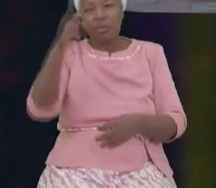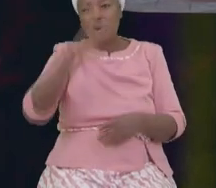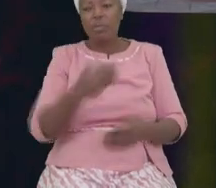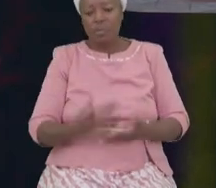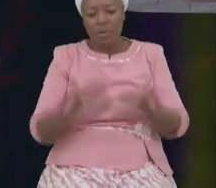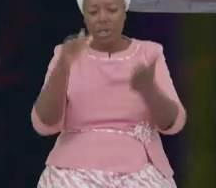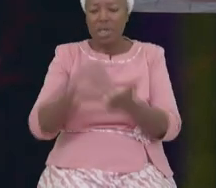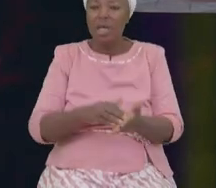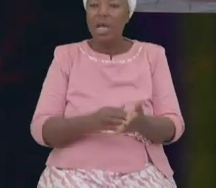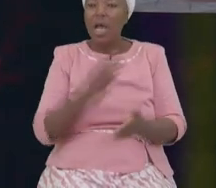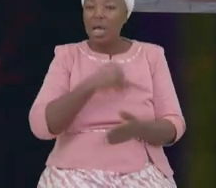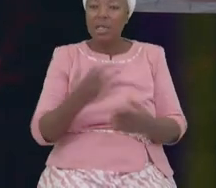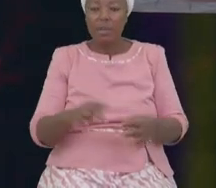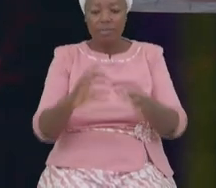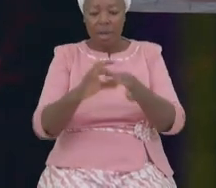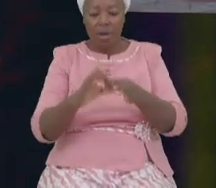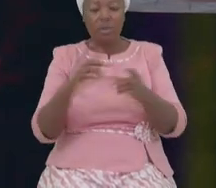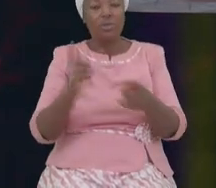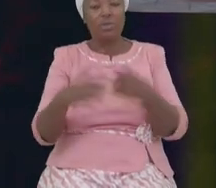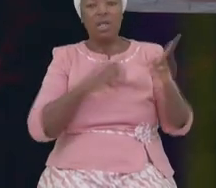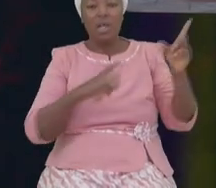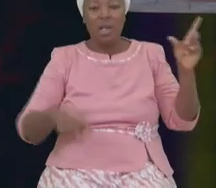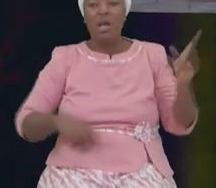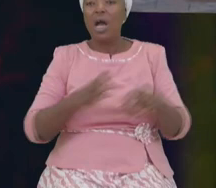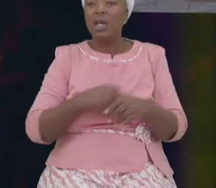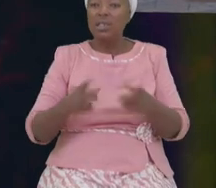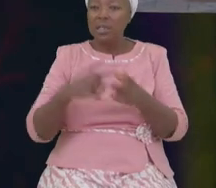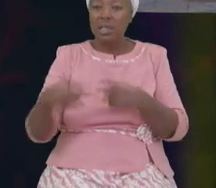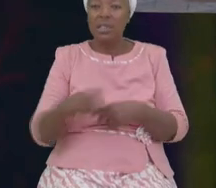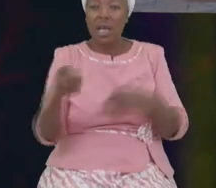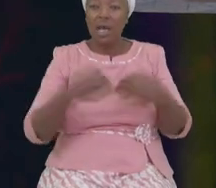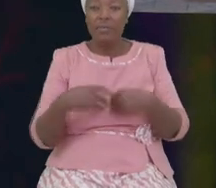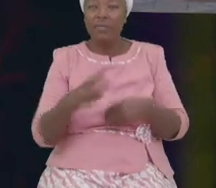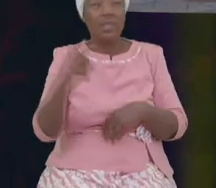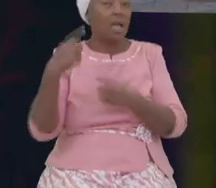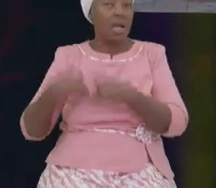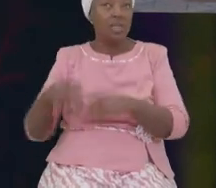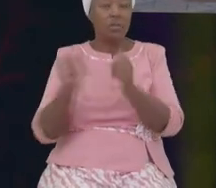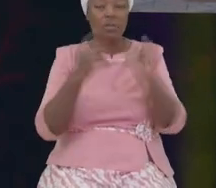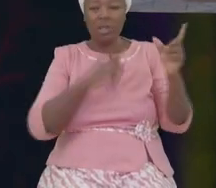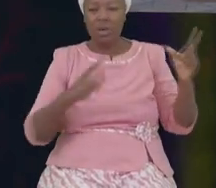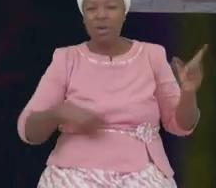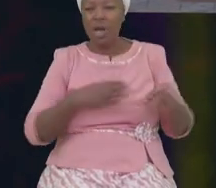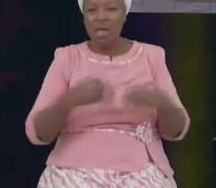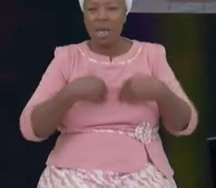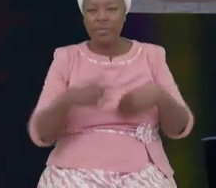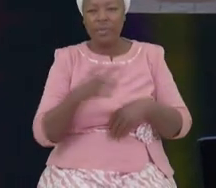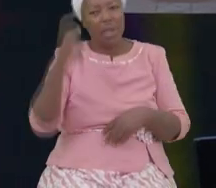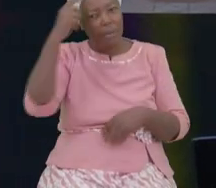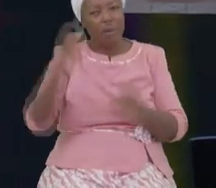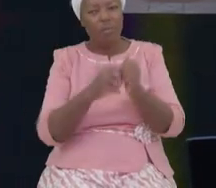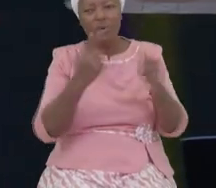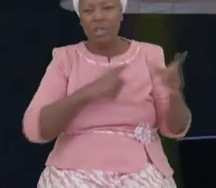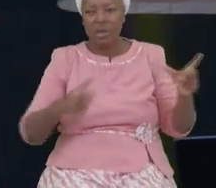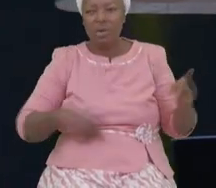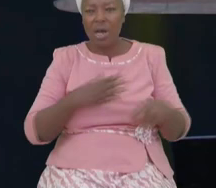and belonging unto the Lord. And they have their hearts with the Lord, and they have their minds in the Lord, and